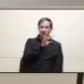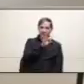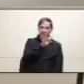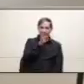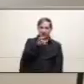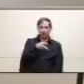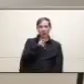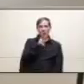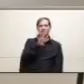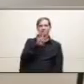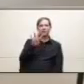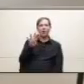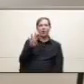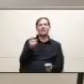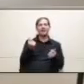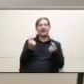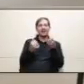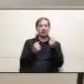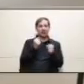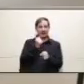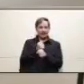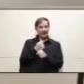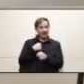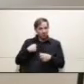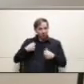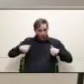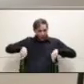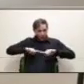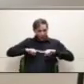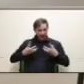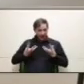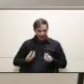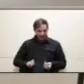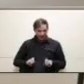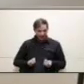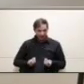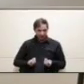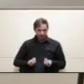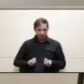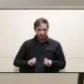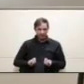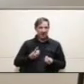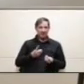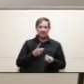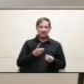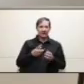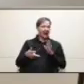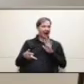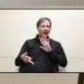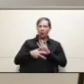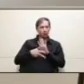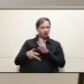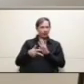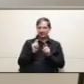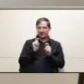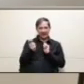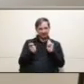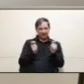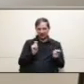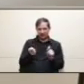2023-2024 financial year, which is what we have from the Auditor General, we've got unauthorized expenditure of 1